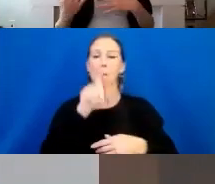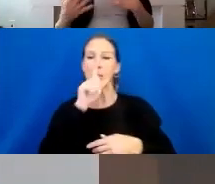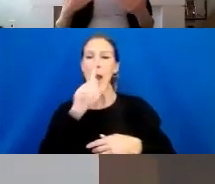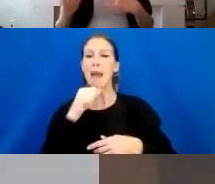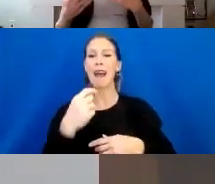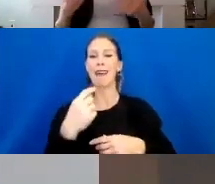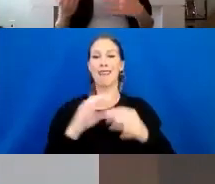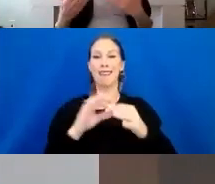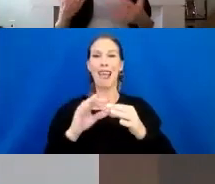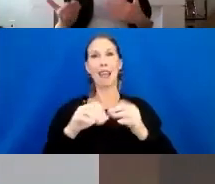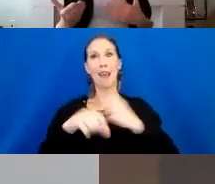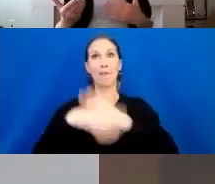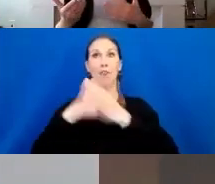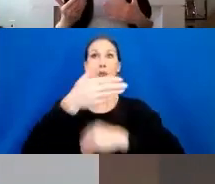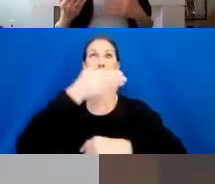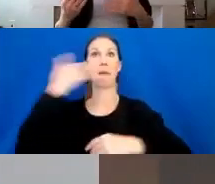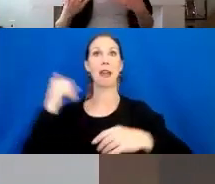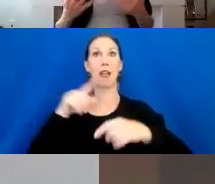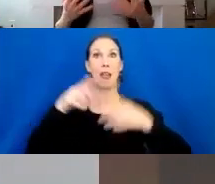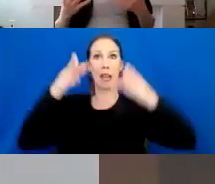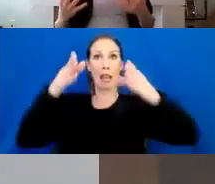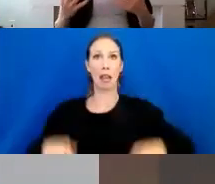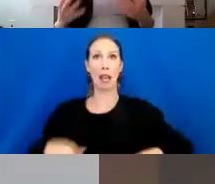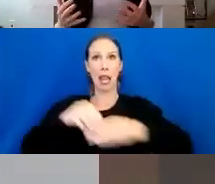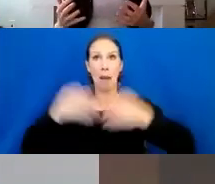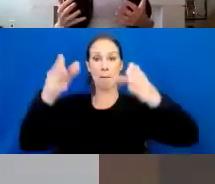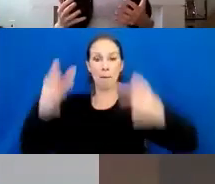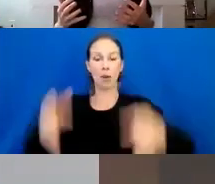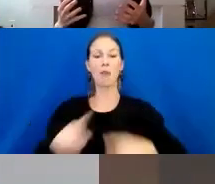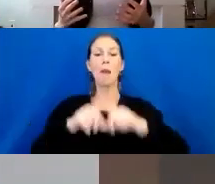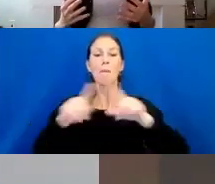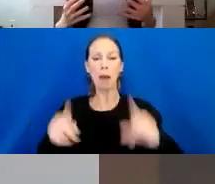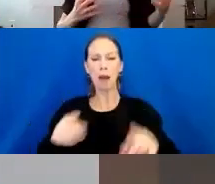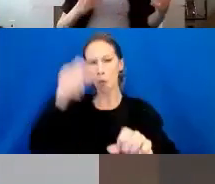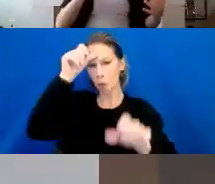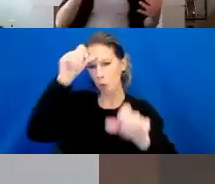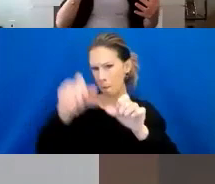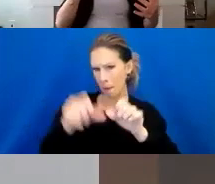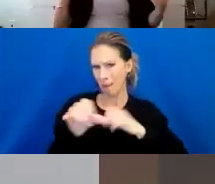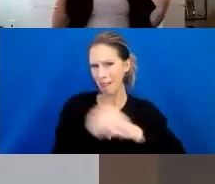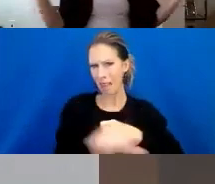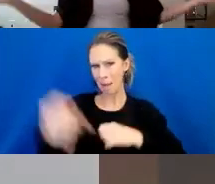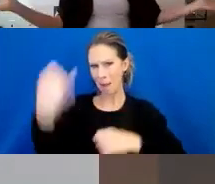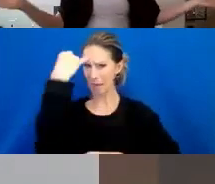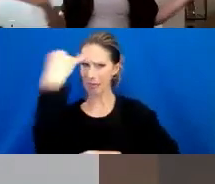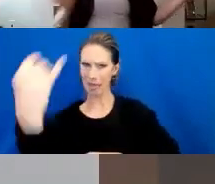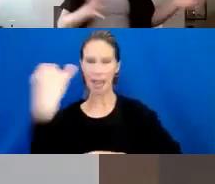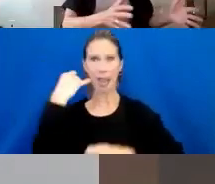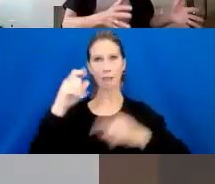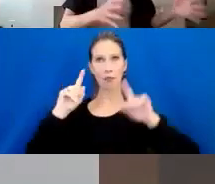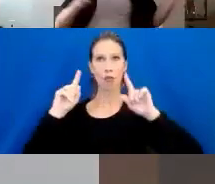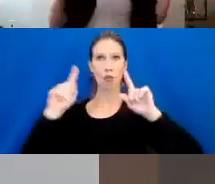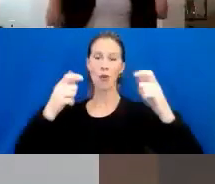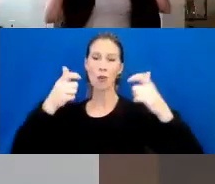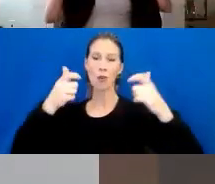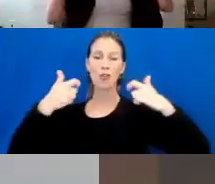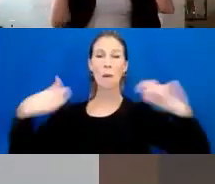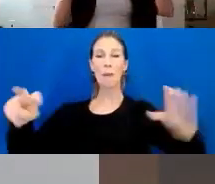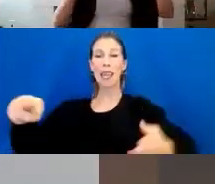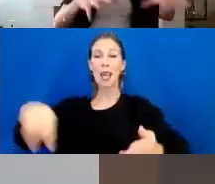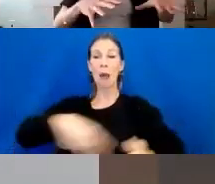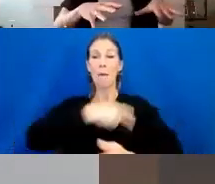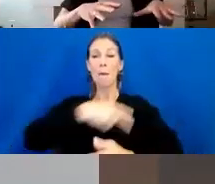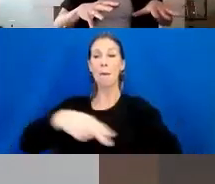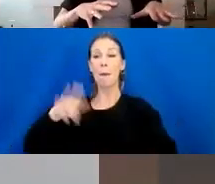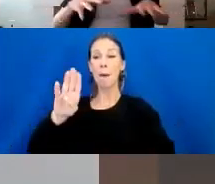the flexibility and the dynamic is just as you would if you were in a big ballroom with a lot of round tables, but you wouldn't have all